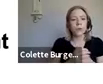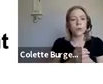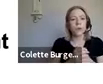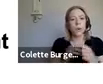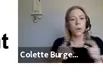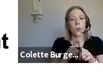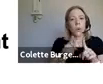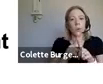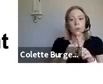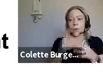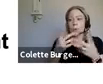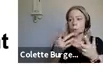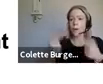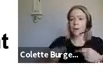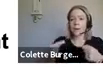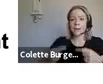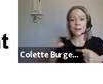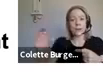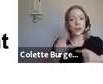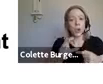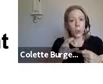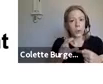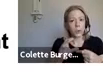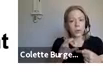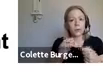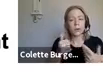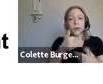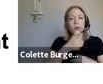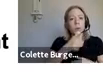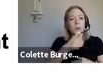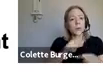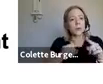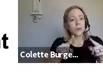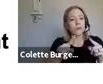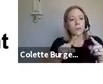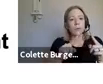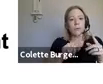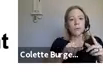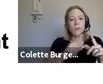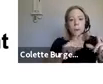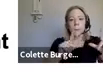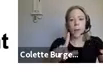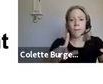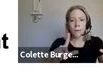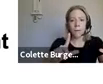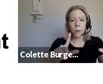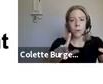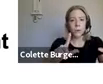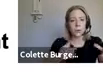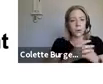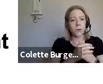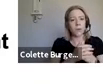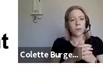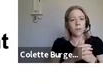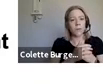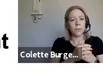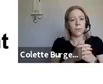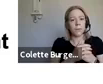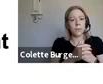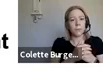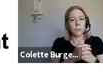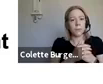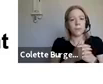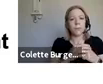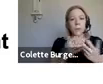donor mechanisms and platforms such as in education, we have a local education group that looks after education. There's also